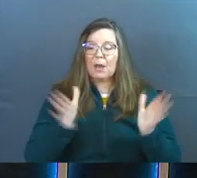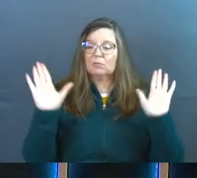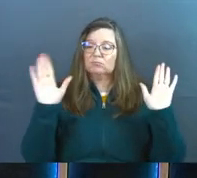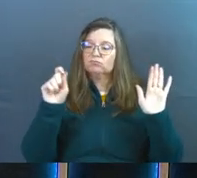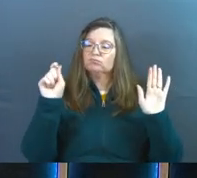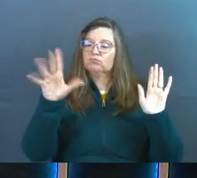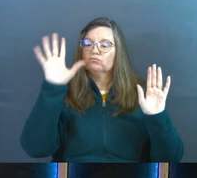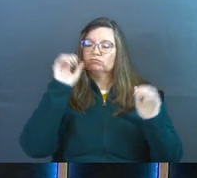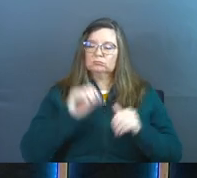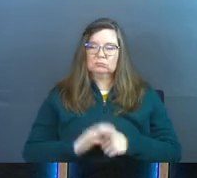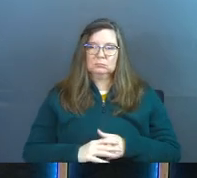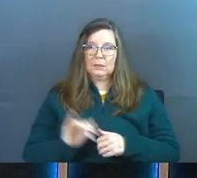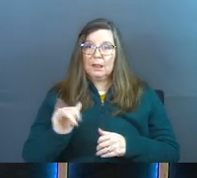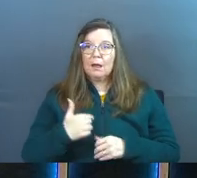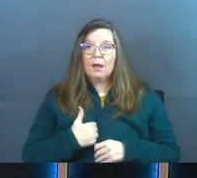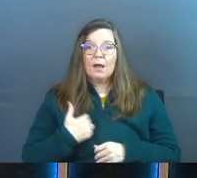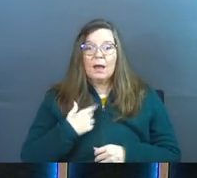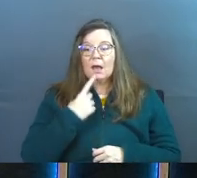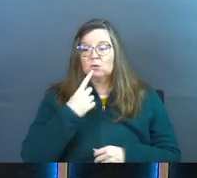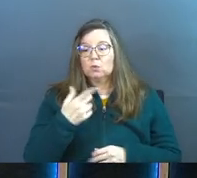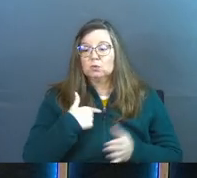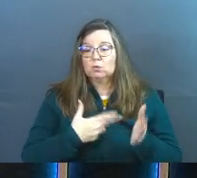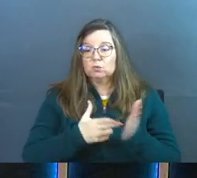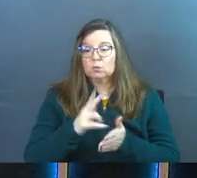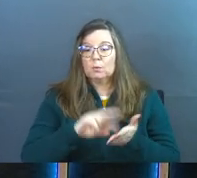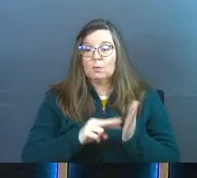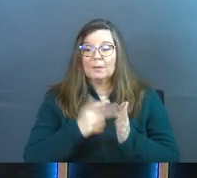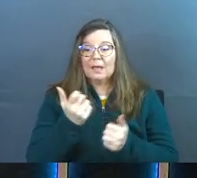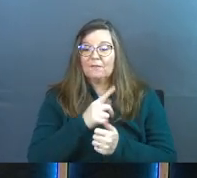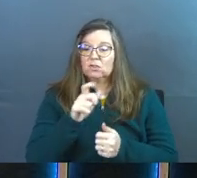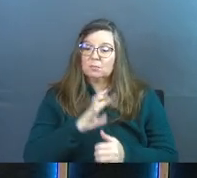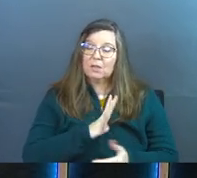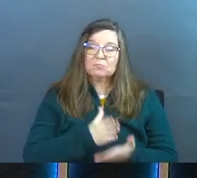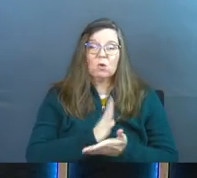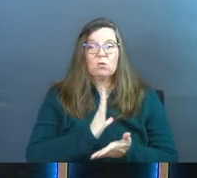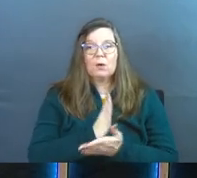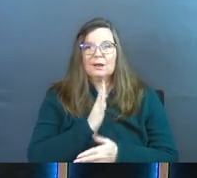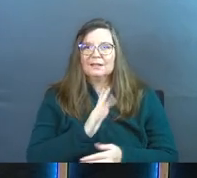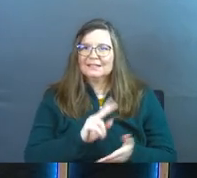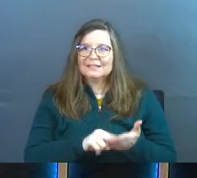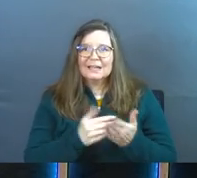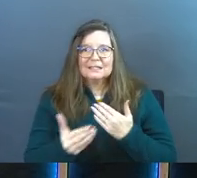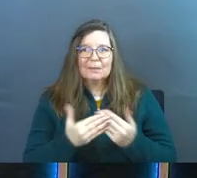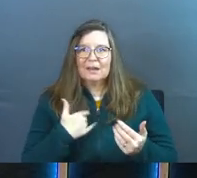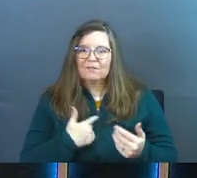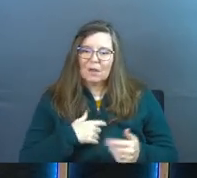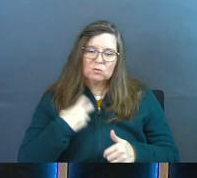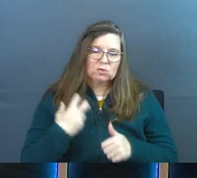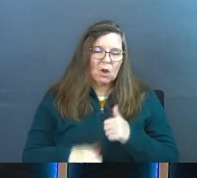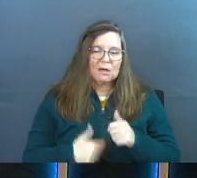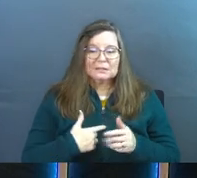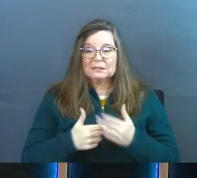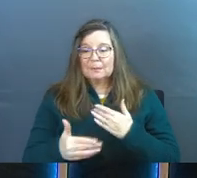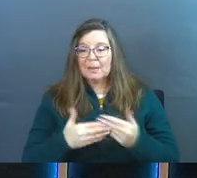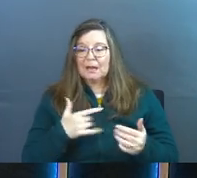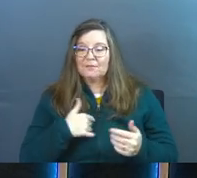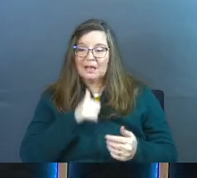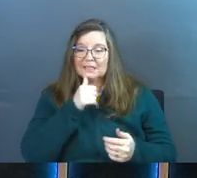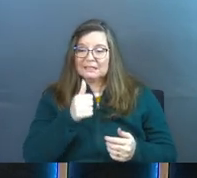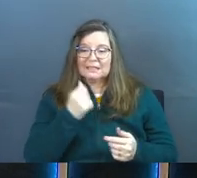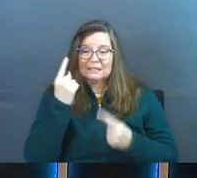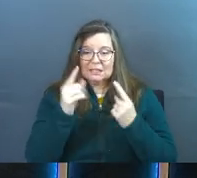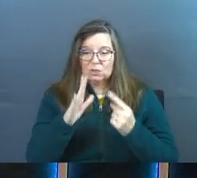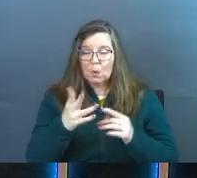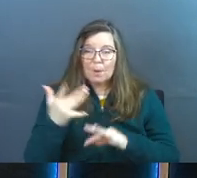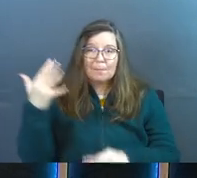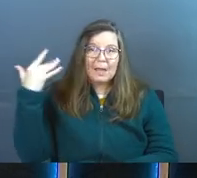matter. Right? Like, I told you the truth, so everything should be all right. It doesn't matter if I was harsh. It doesn't matter if I didn't